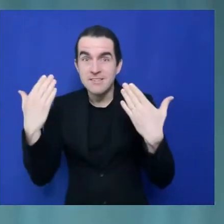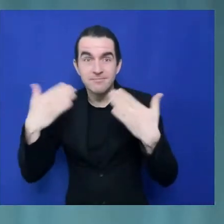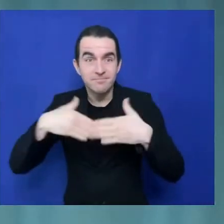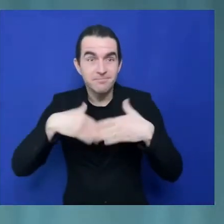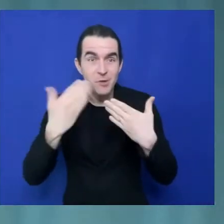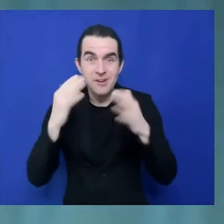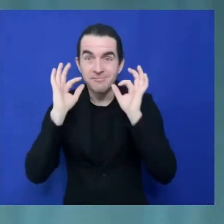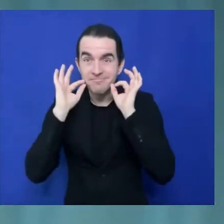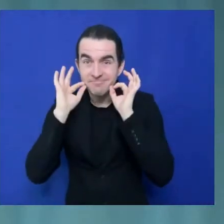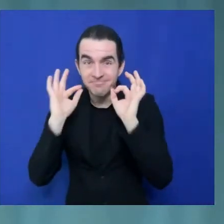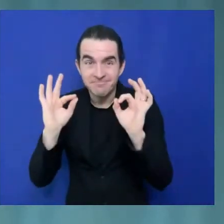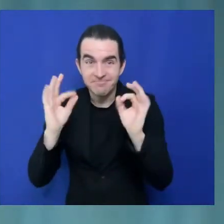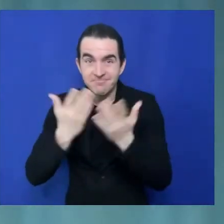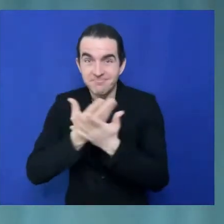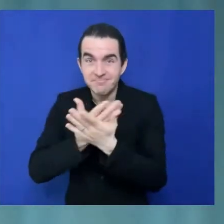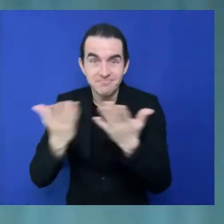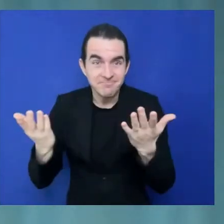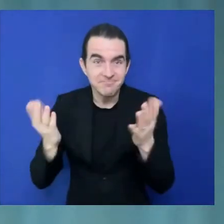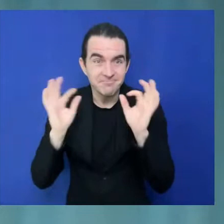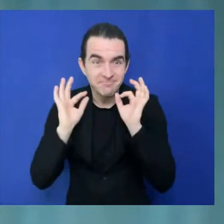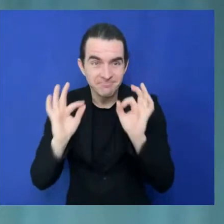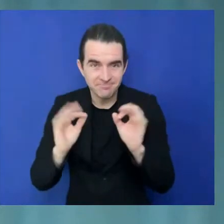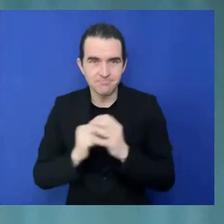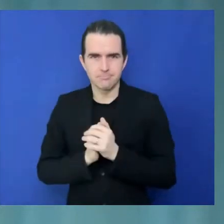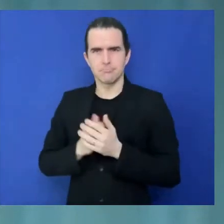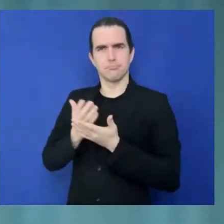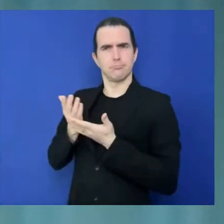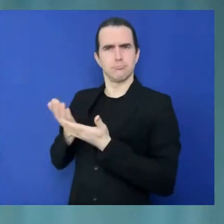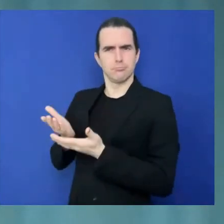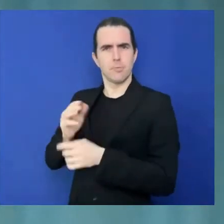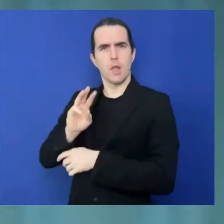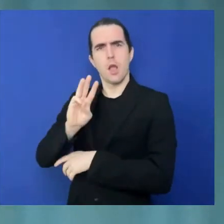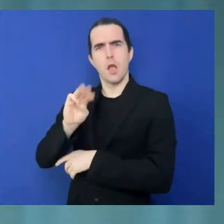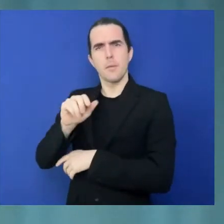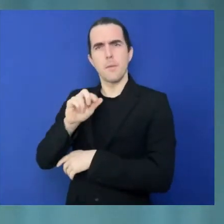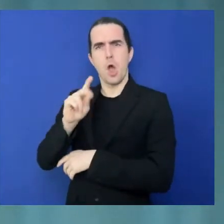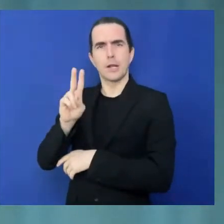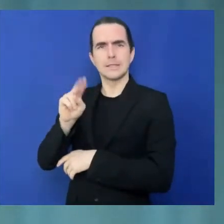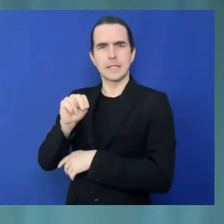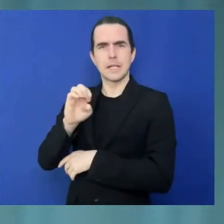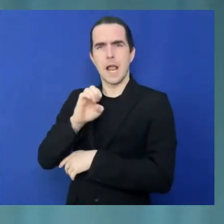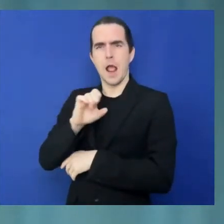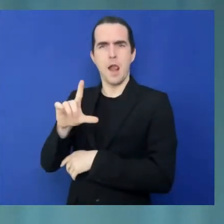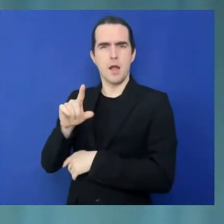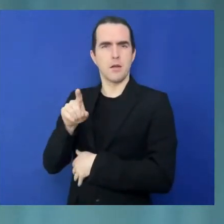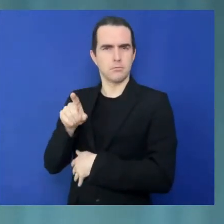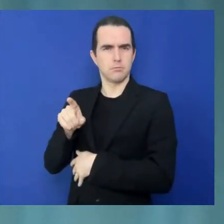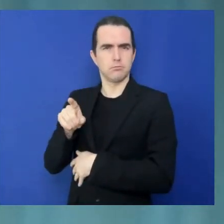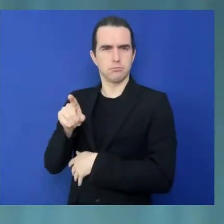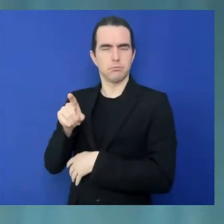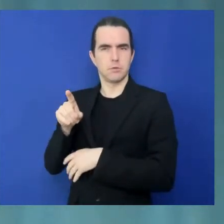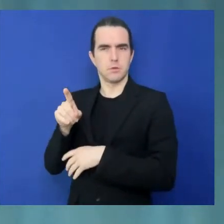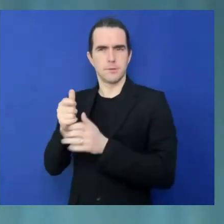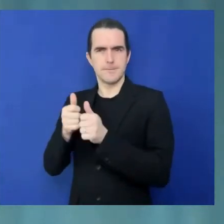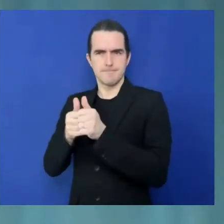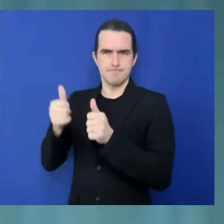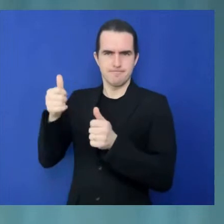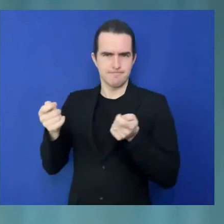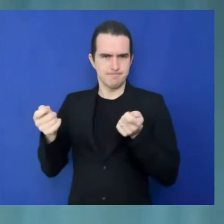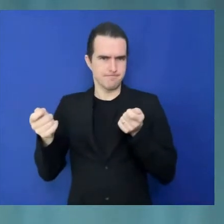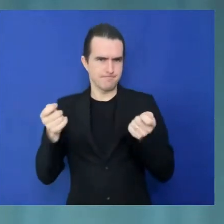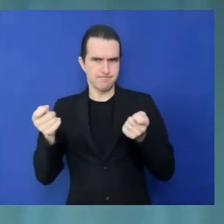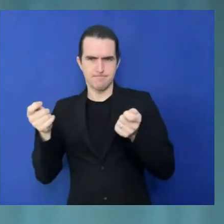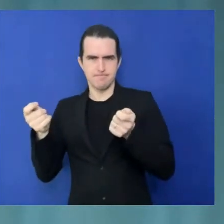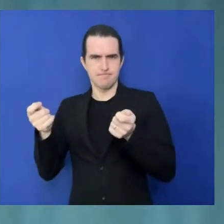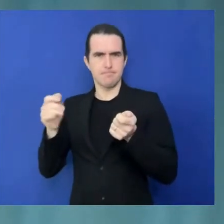Caroline, Casey, I'm very happy to be with you in person today. Ladies and gentlemen, colleagues and friends, it's my honor